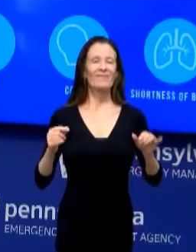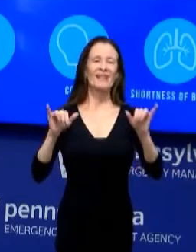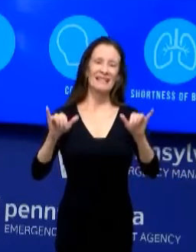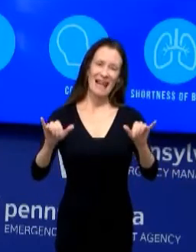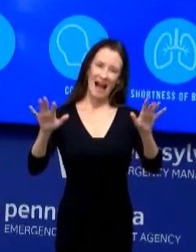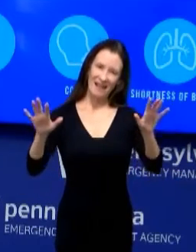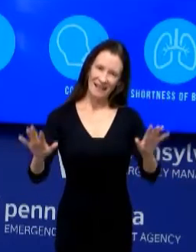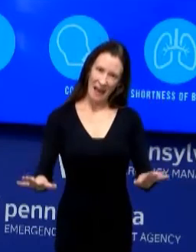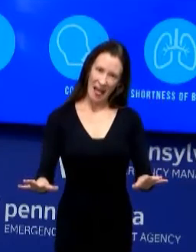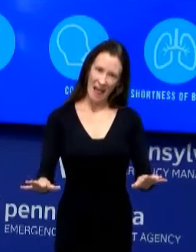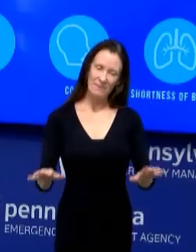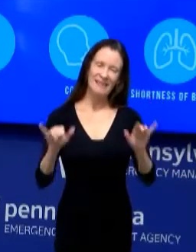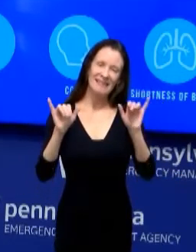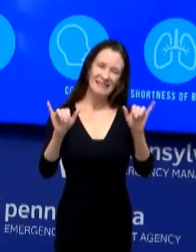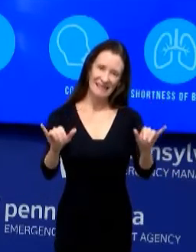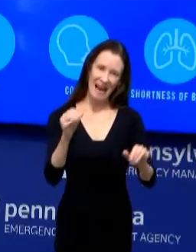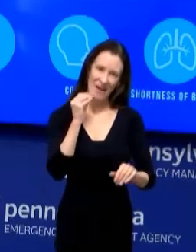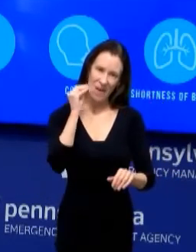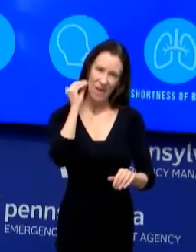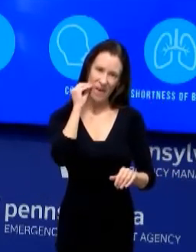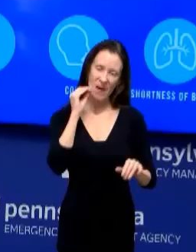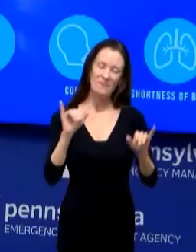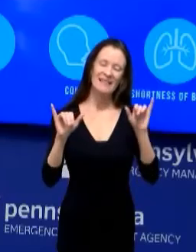home, and stay safe.